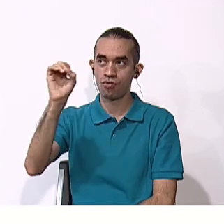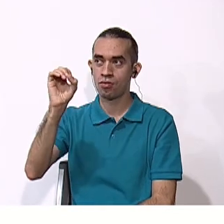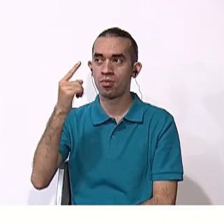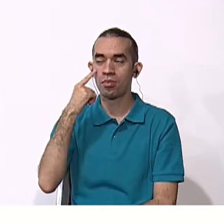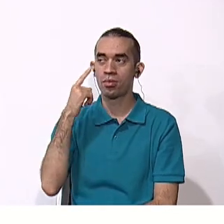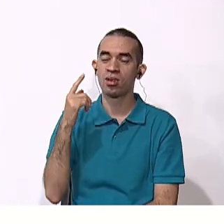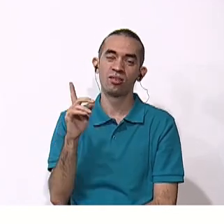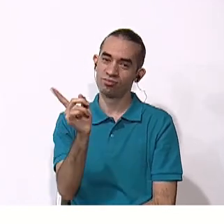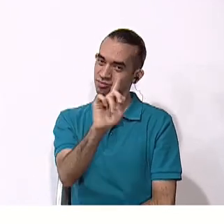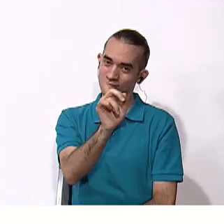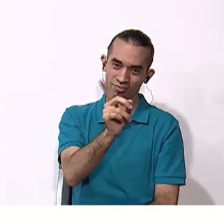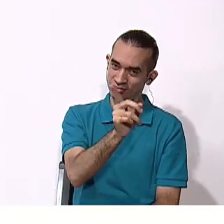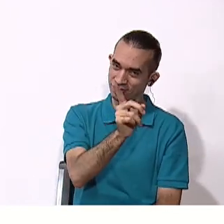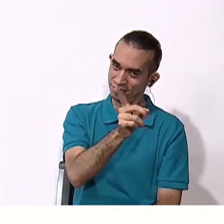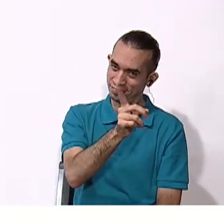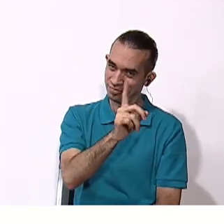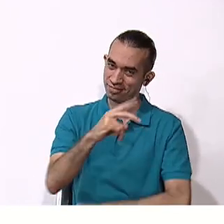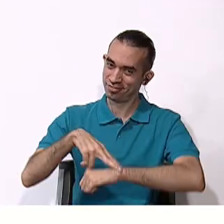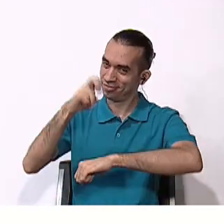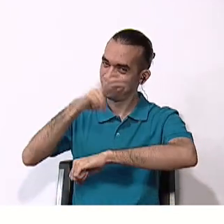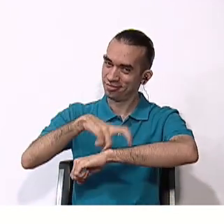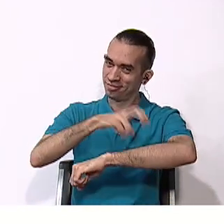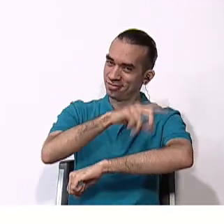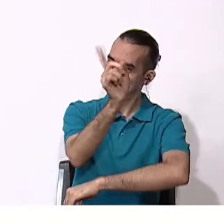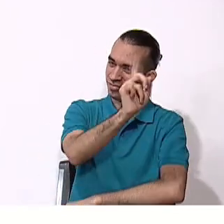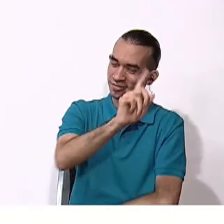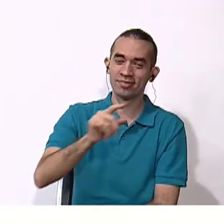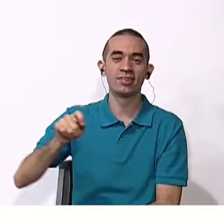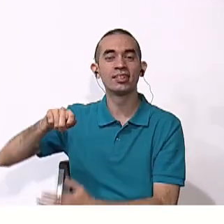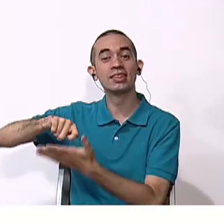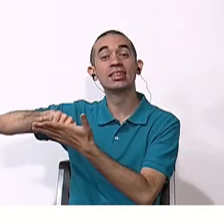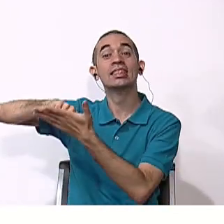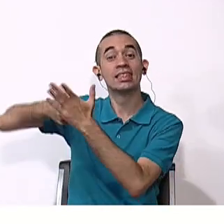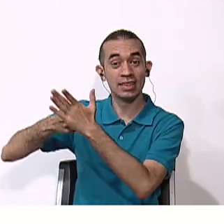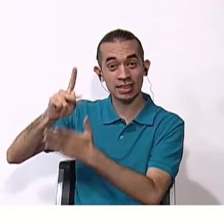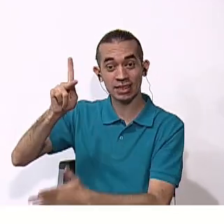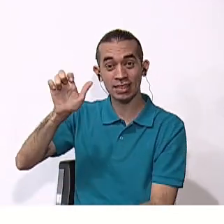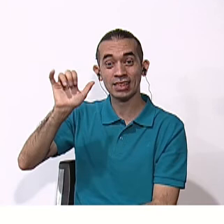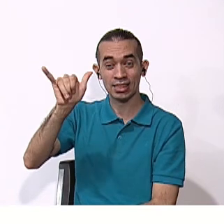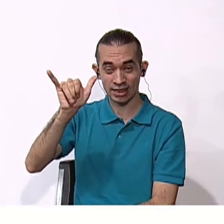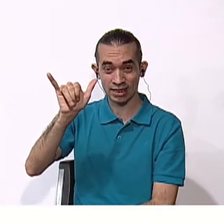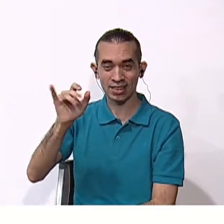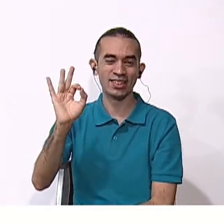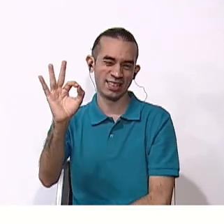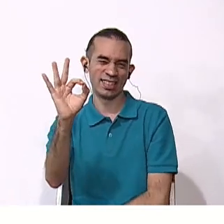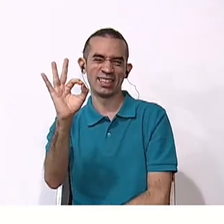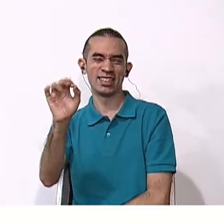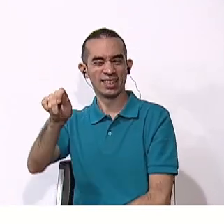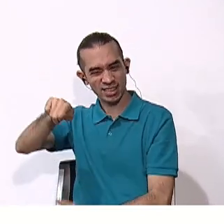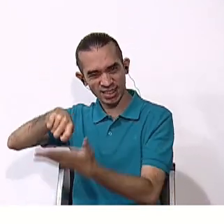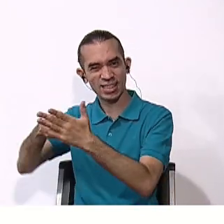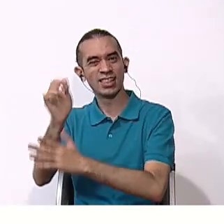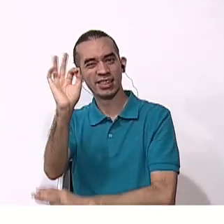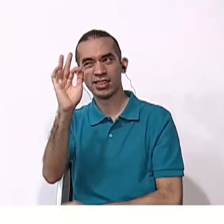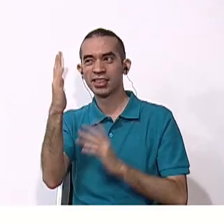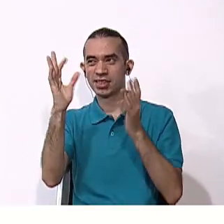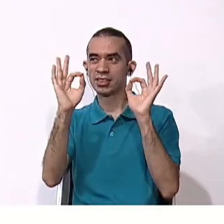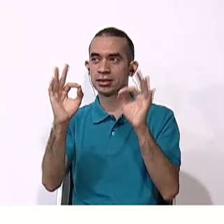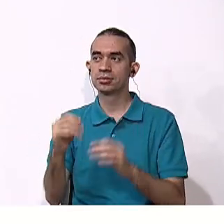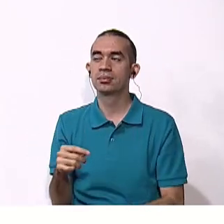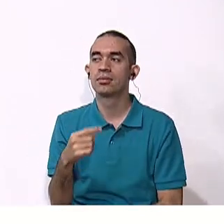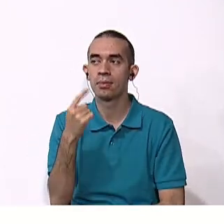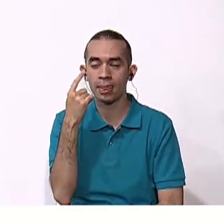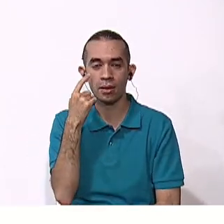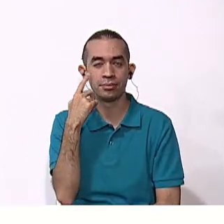Kangaroo? No, no, it's not kangaroo. It's key. Very good.